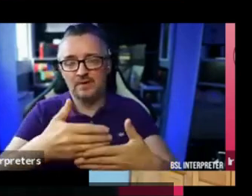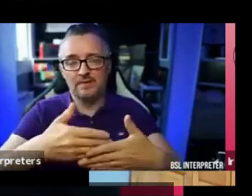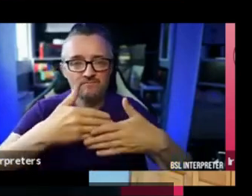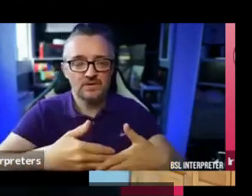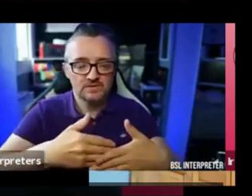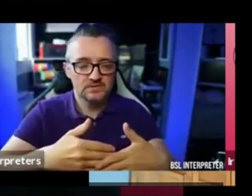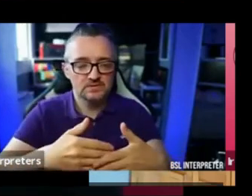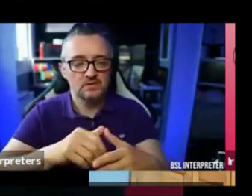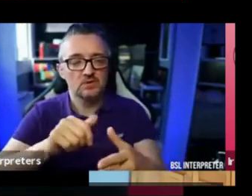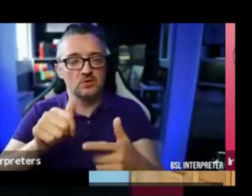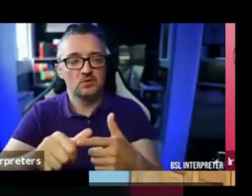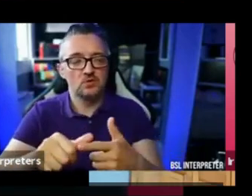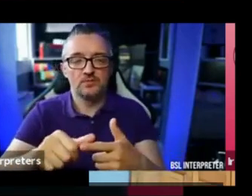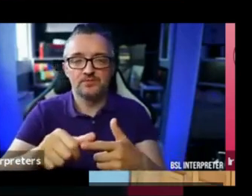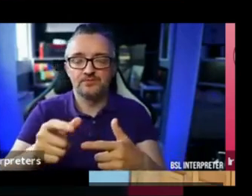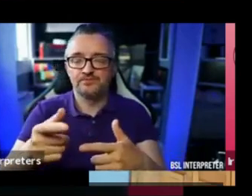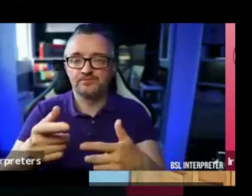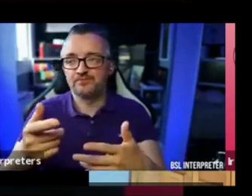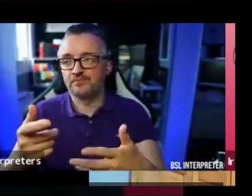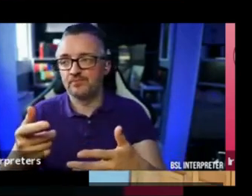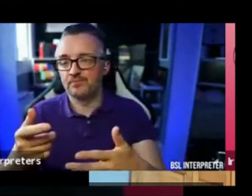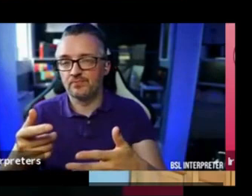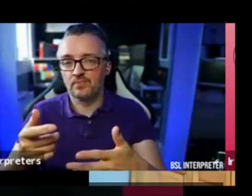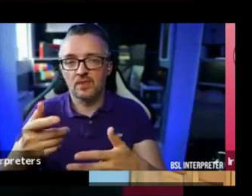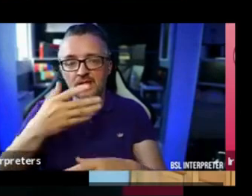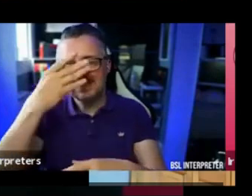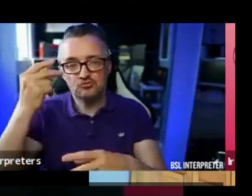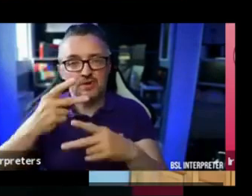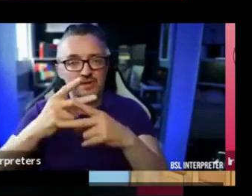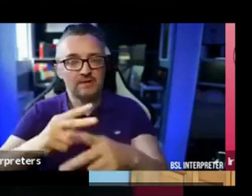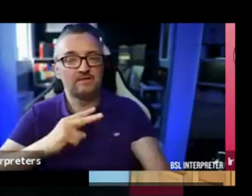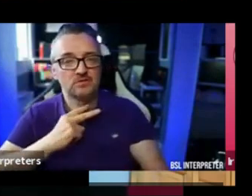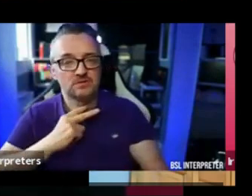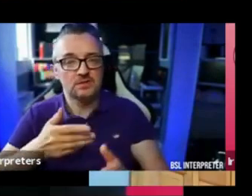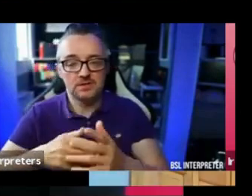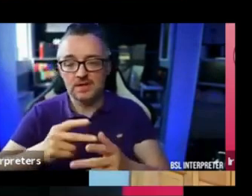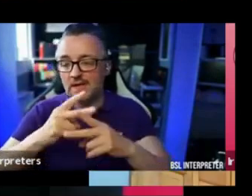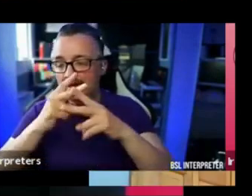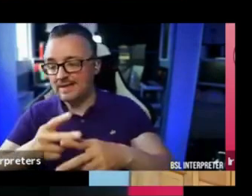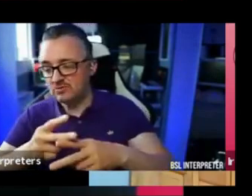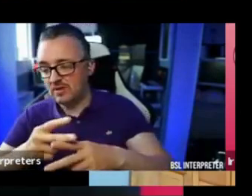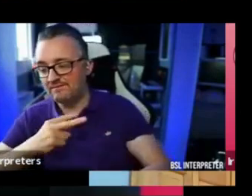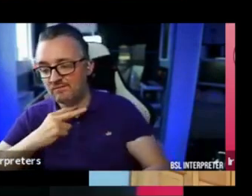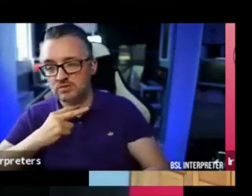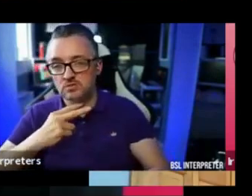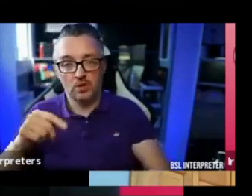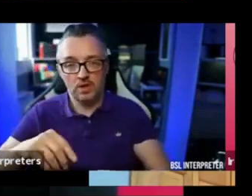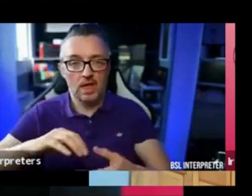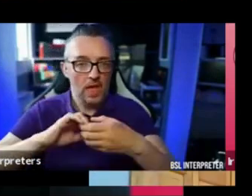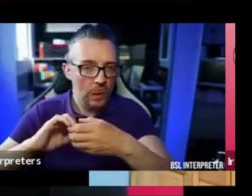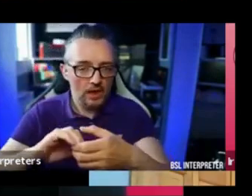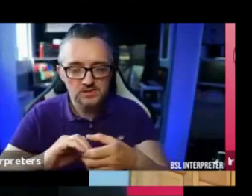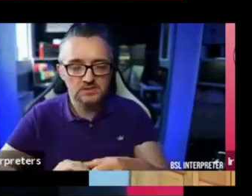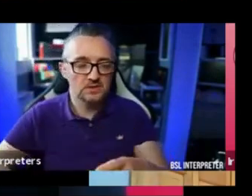incredible friend, to the foundations of Dementia Carer Voices and Carer Voices with Irene and Ian